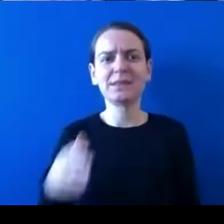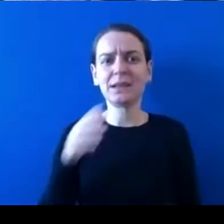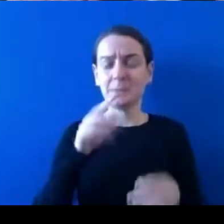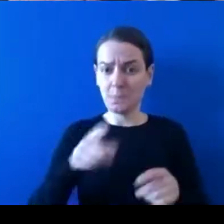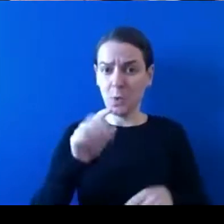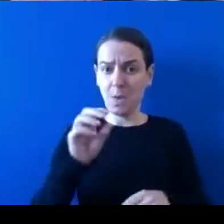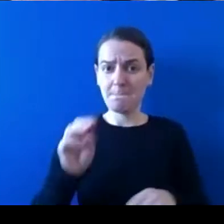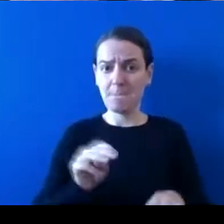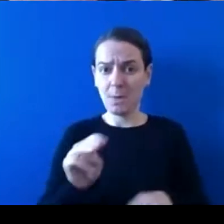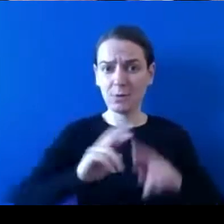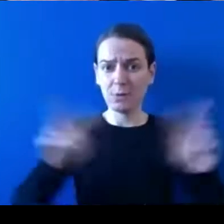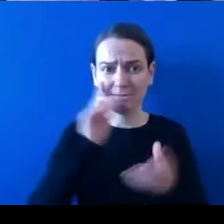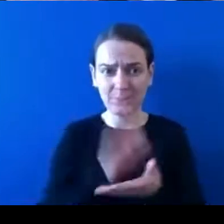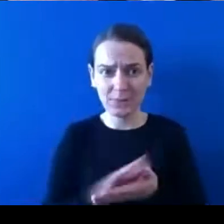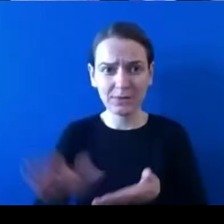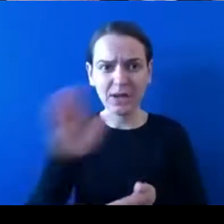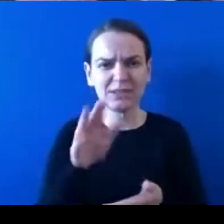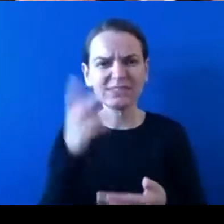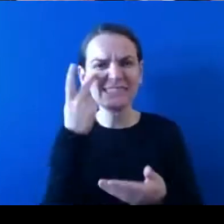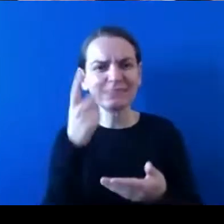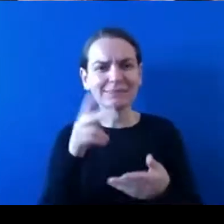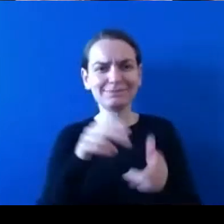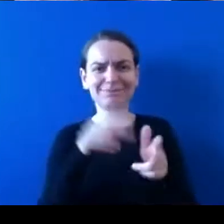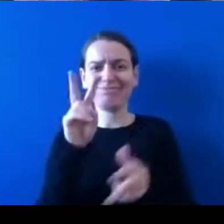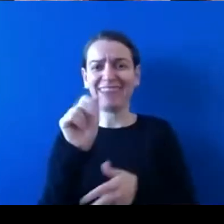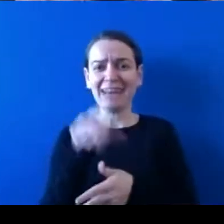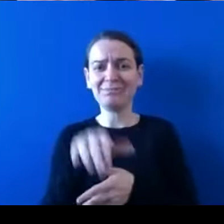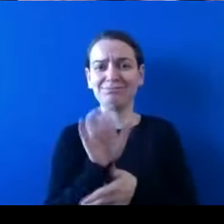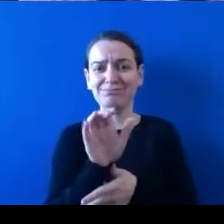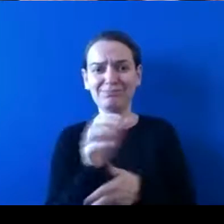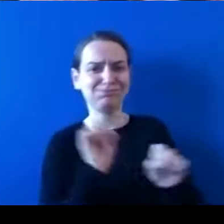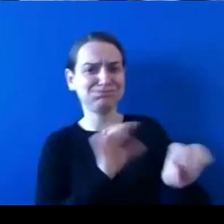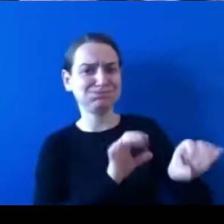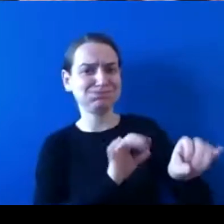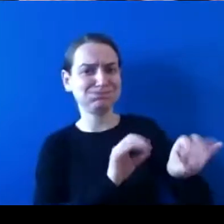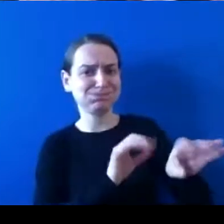loading up a car for her trip to her freshman year of college.